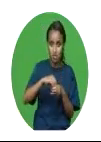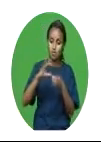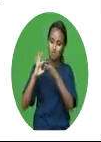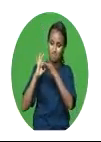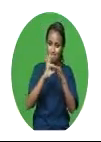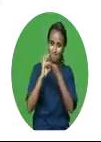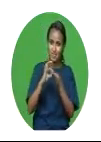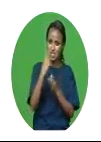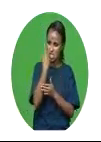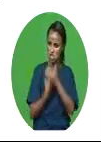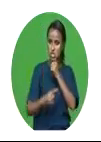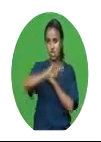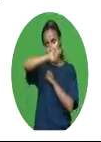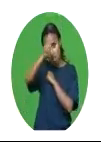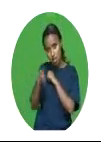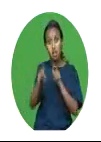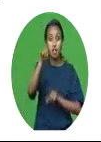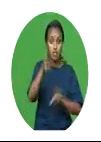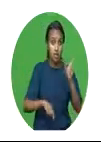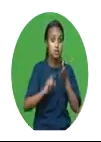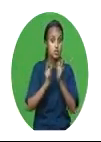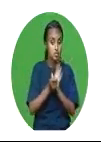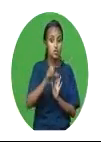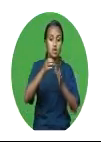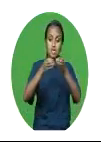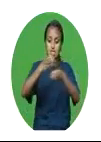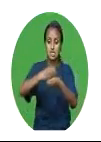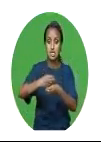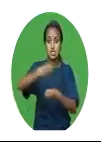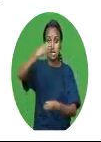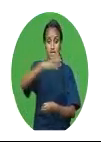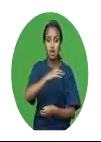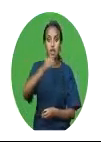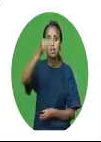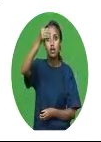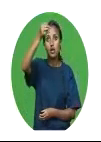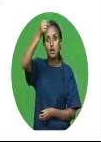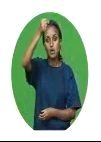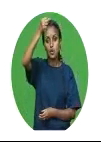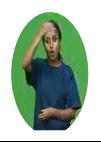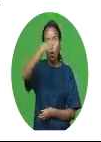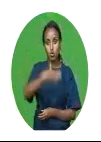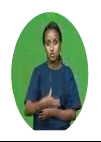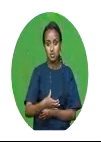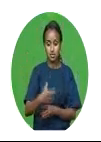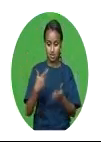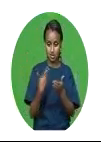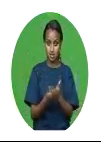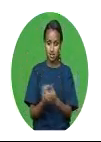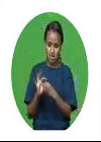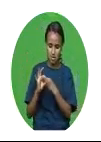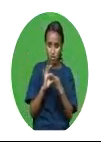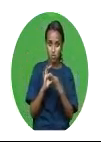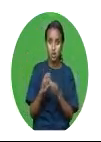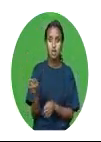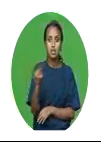a single curved line, such as cylinder and cone, and solids bound by a